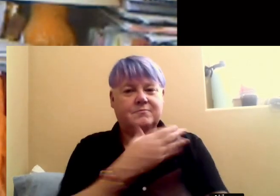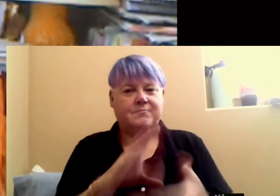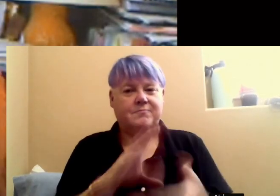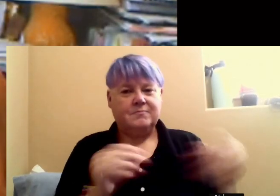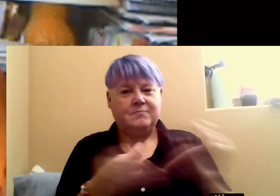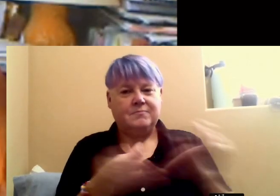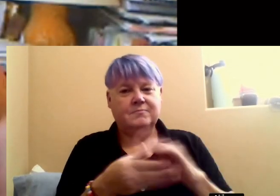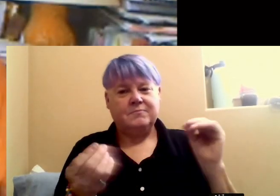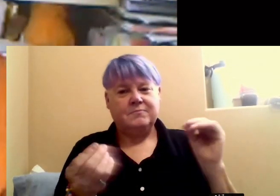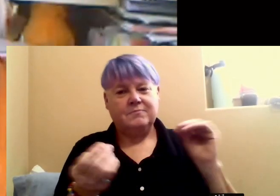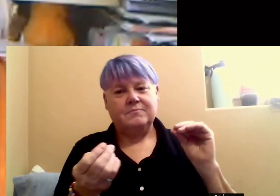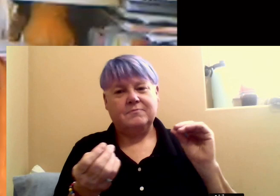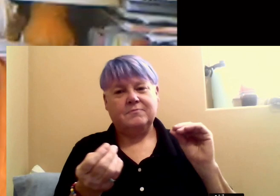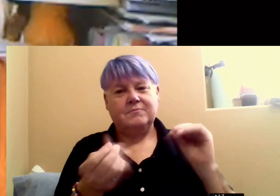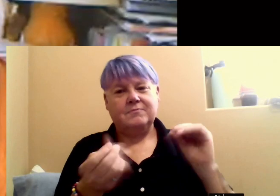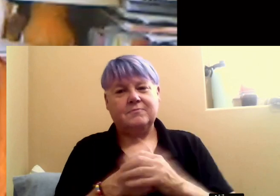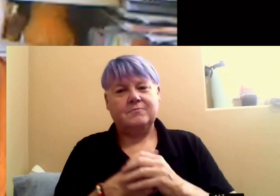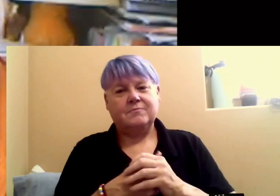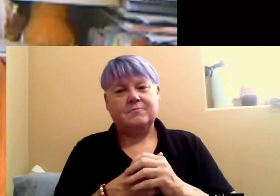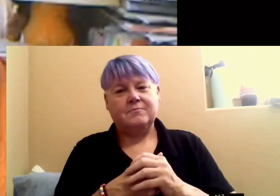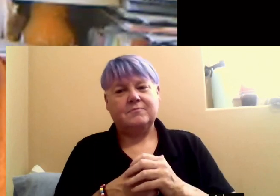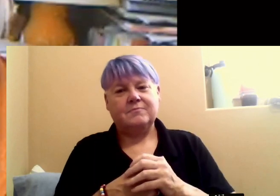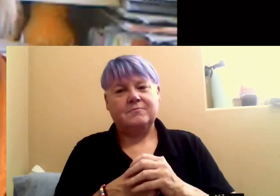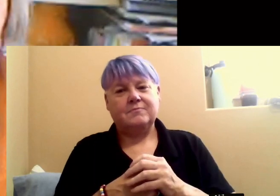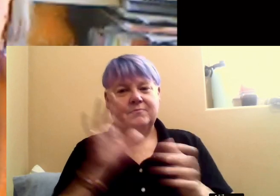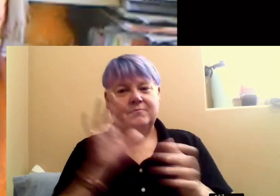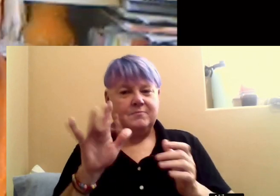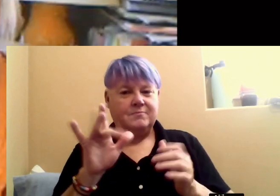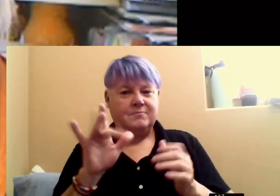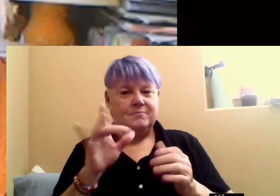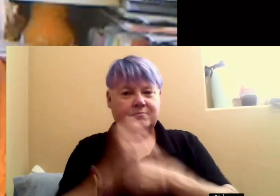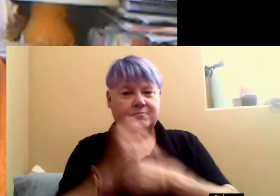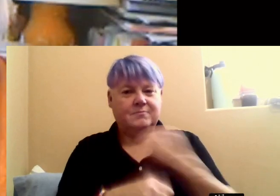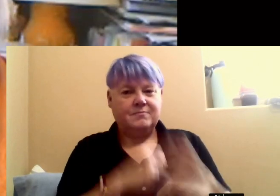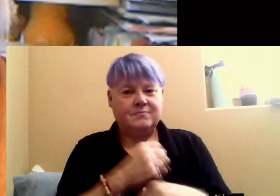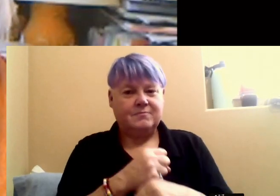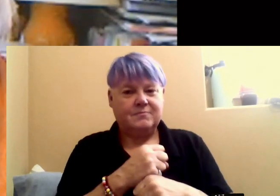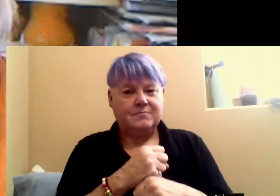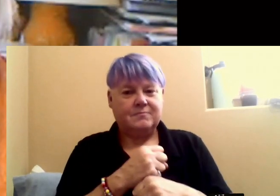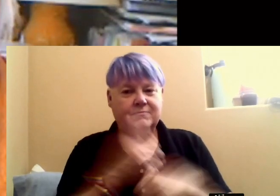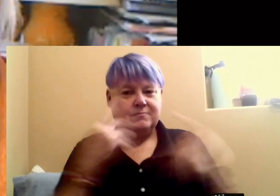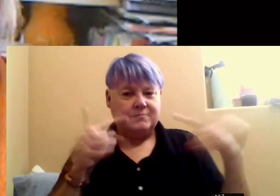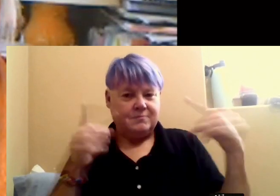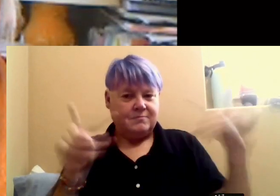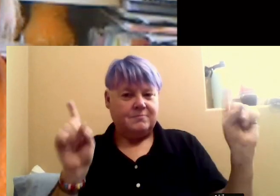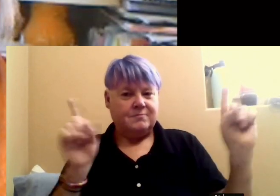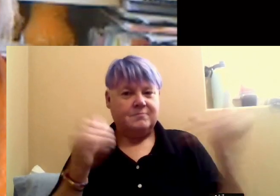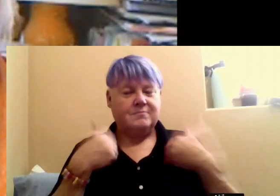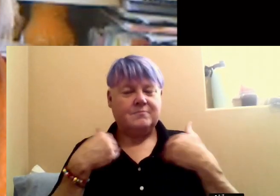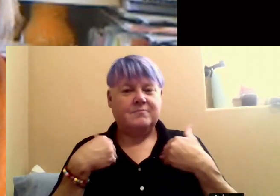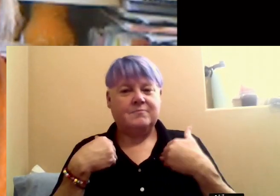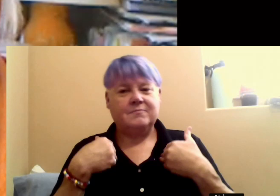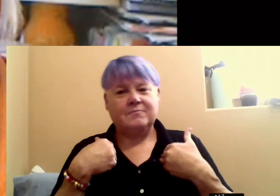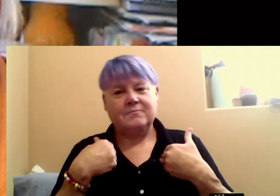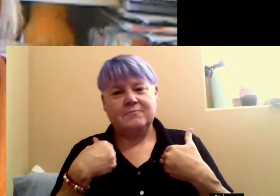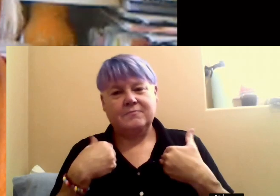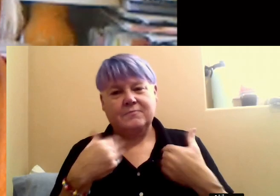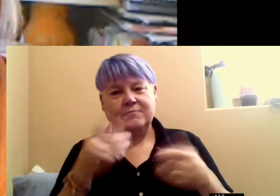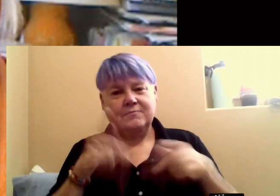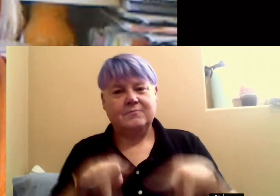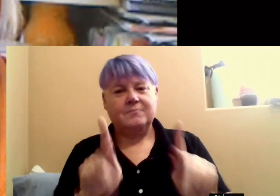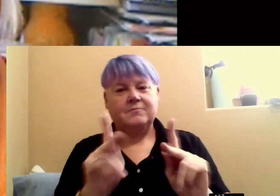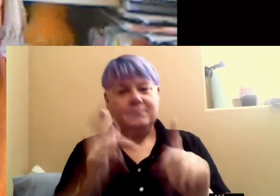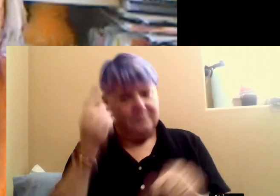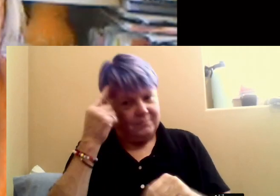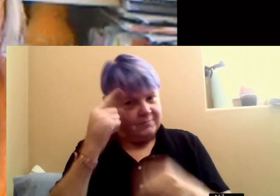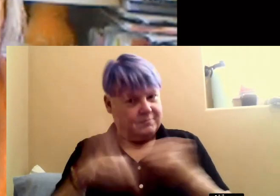so that's been a thing that's been with me for about 25 years. And I finally have had sort of the leisure and opportunity to think about